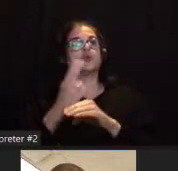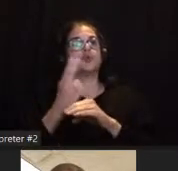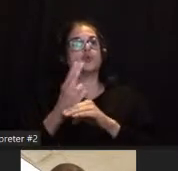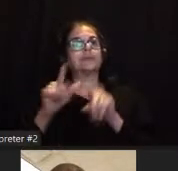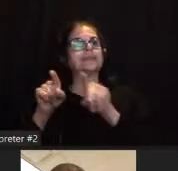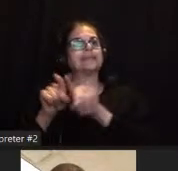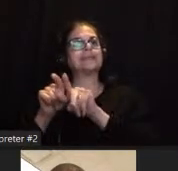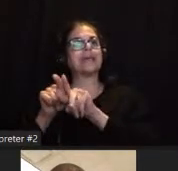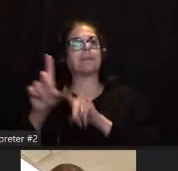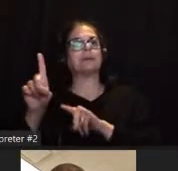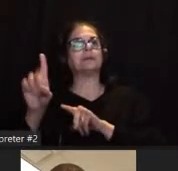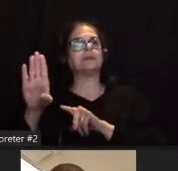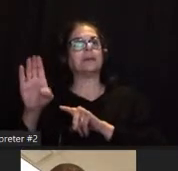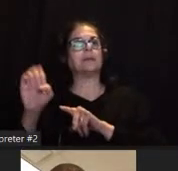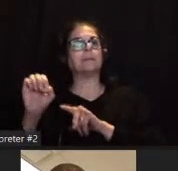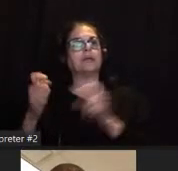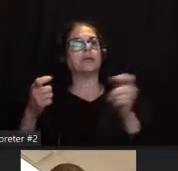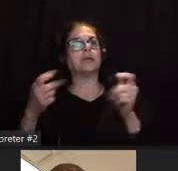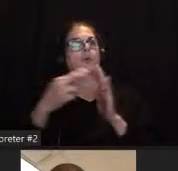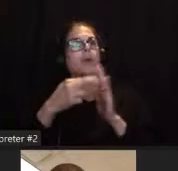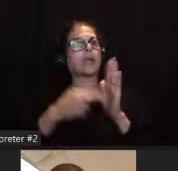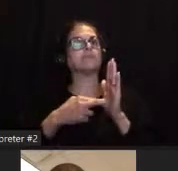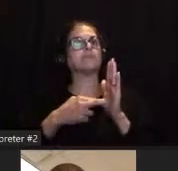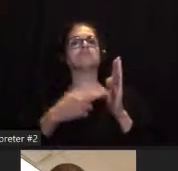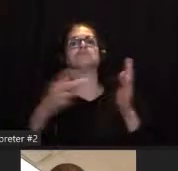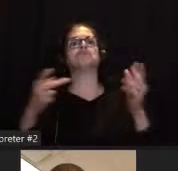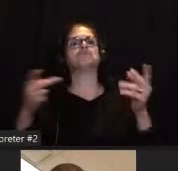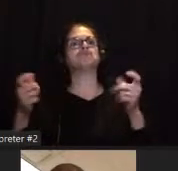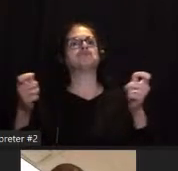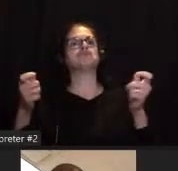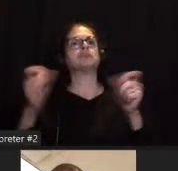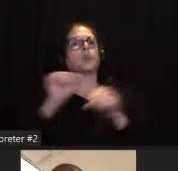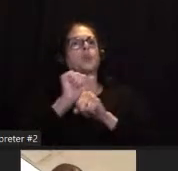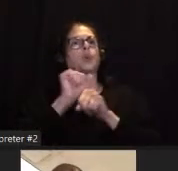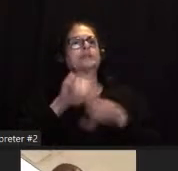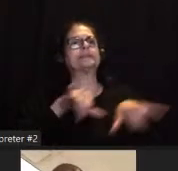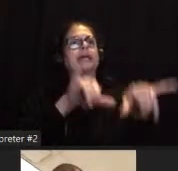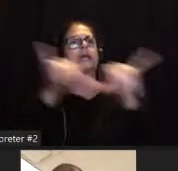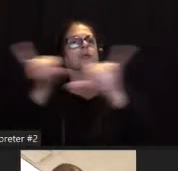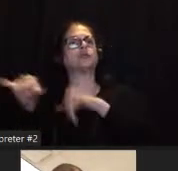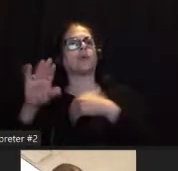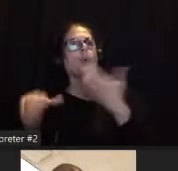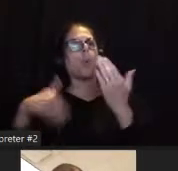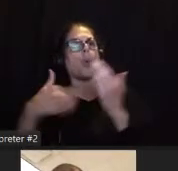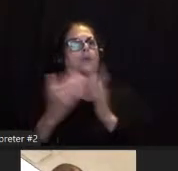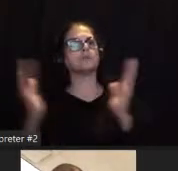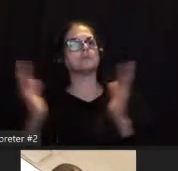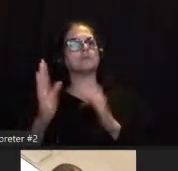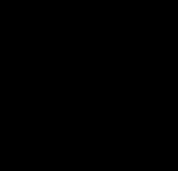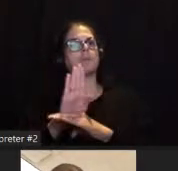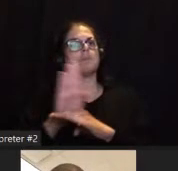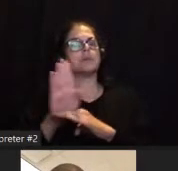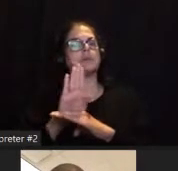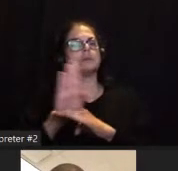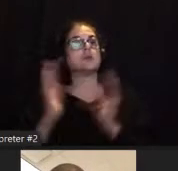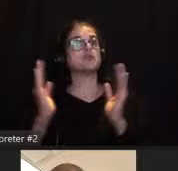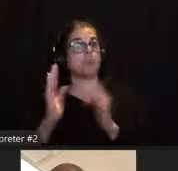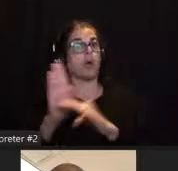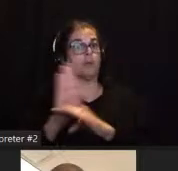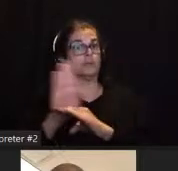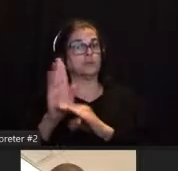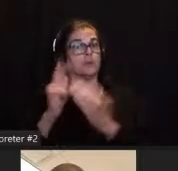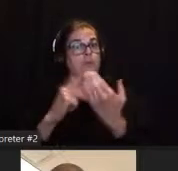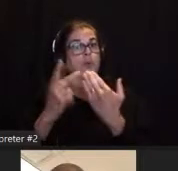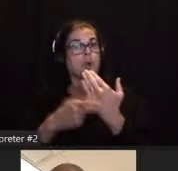DBE regulations, size standards, and personal net worth standards for all small businesses. The small business program is our race